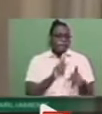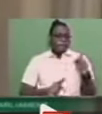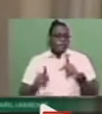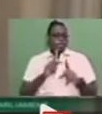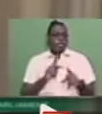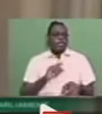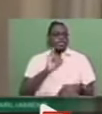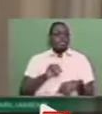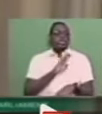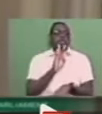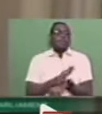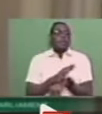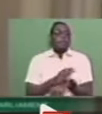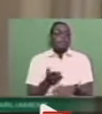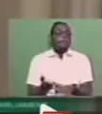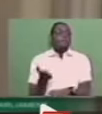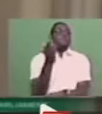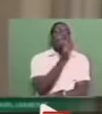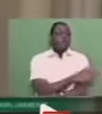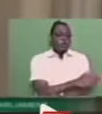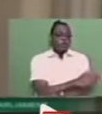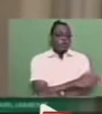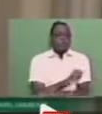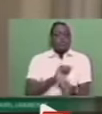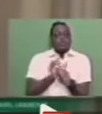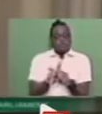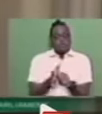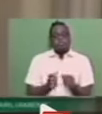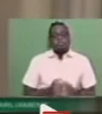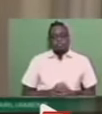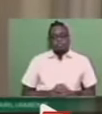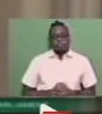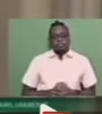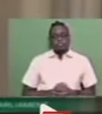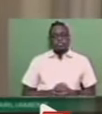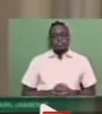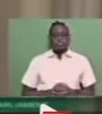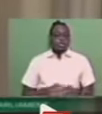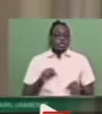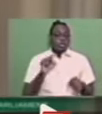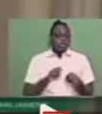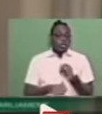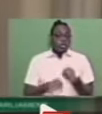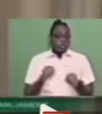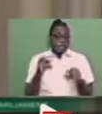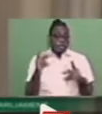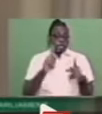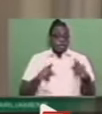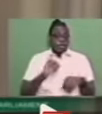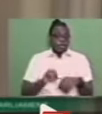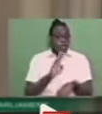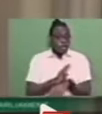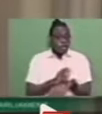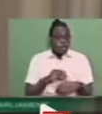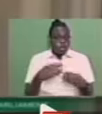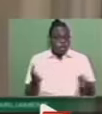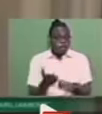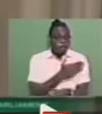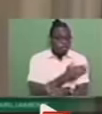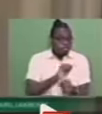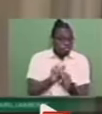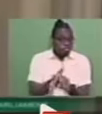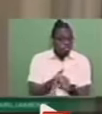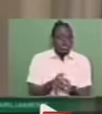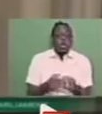COVID-19. Unemployment was a pre-COVID issue and now is exacerbated by COVID.